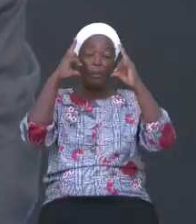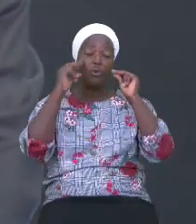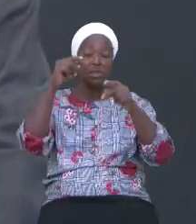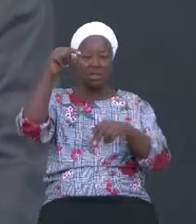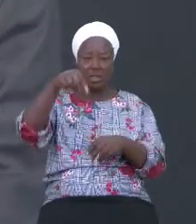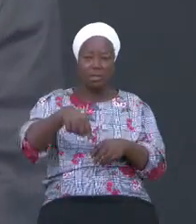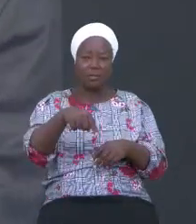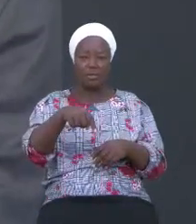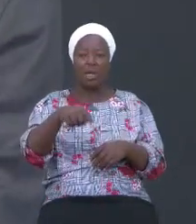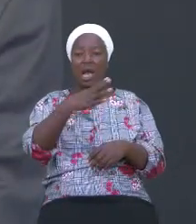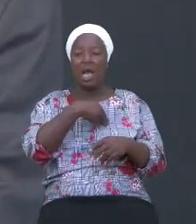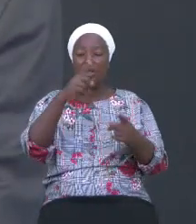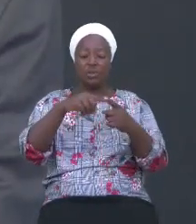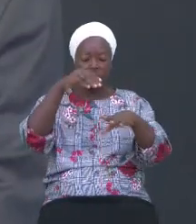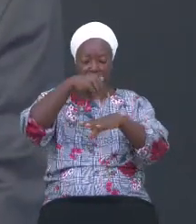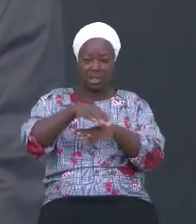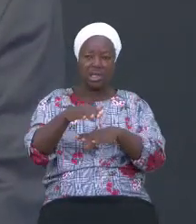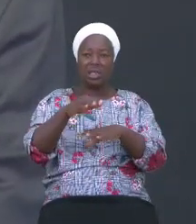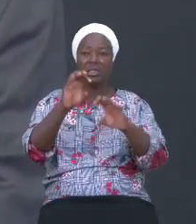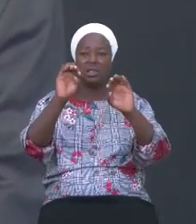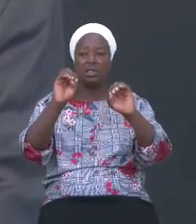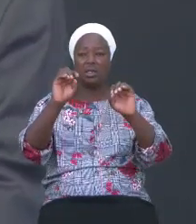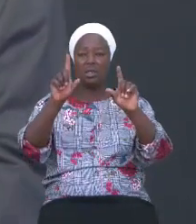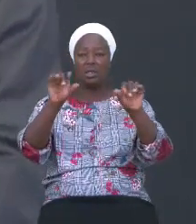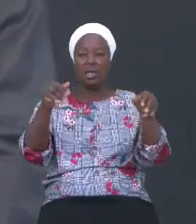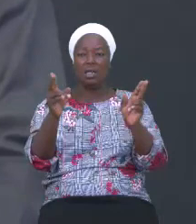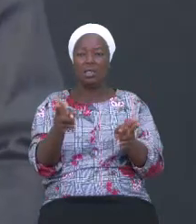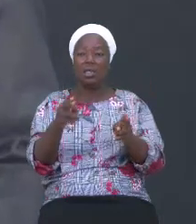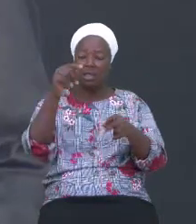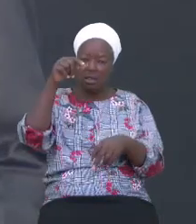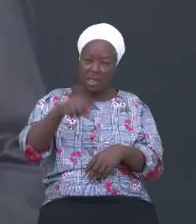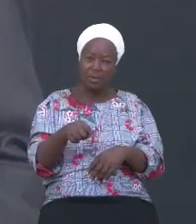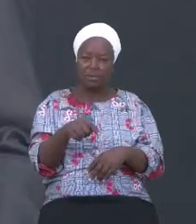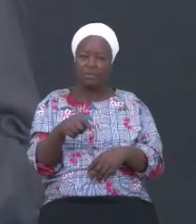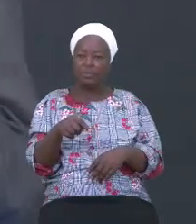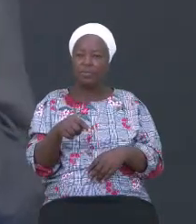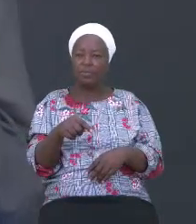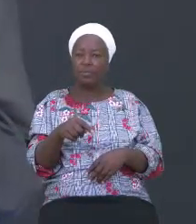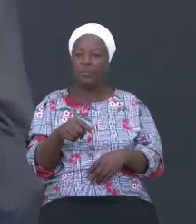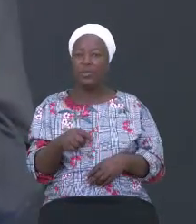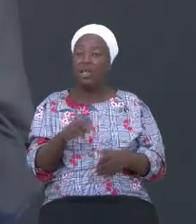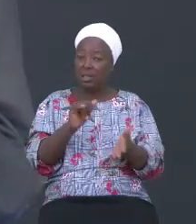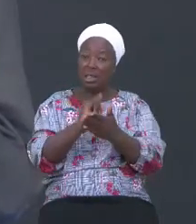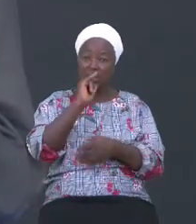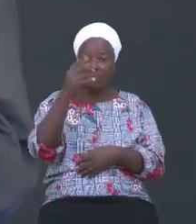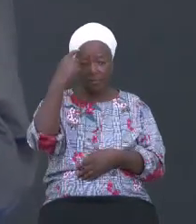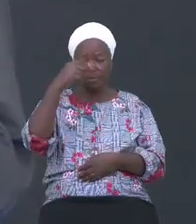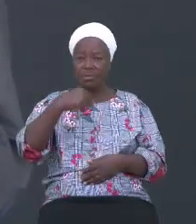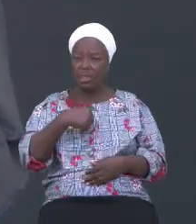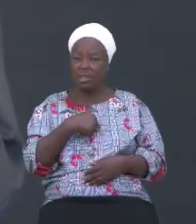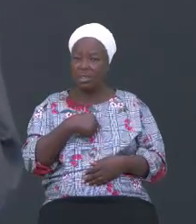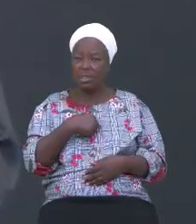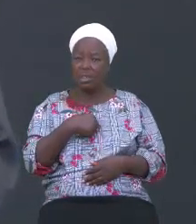down and to send Elijah down. That for me means